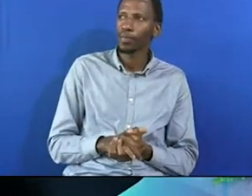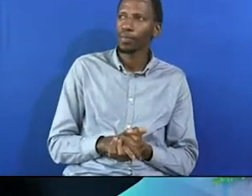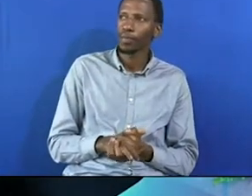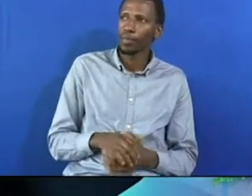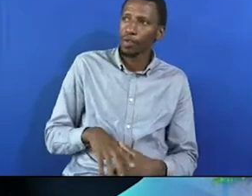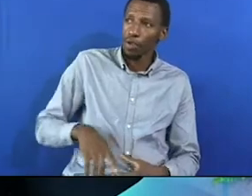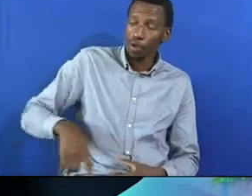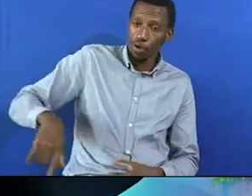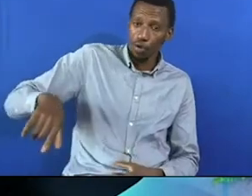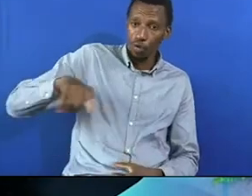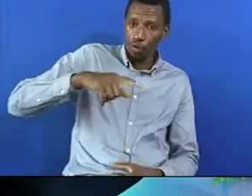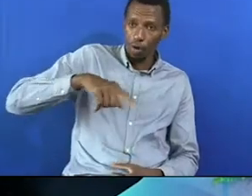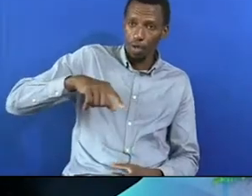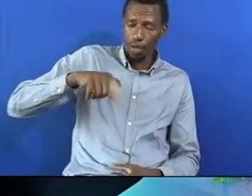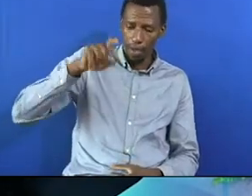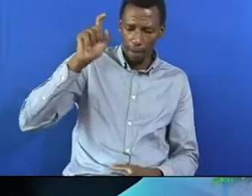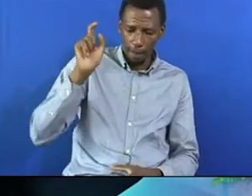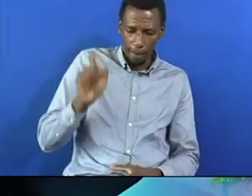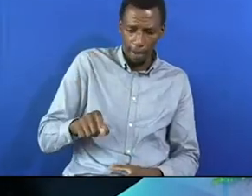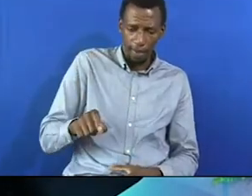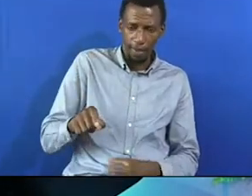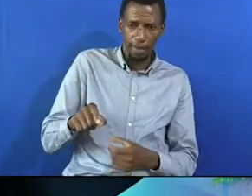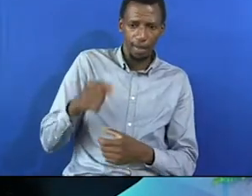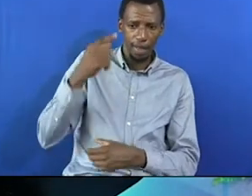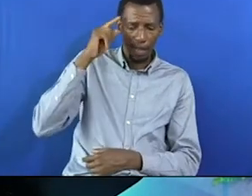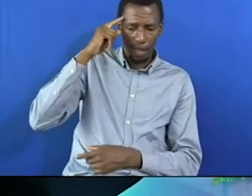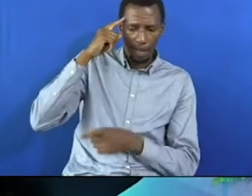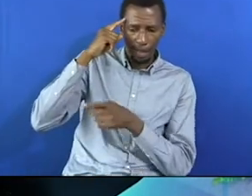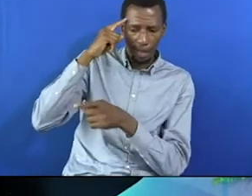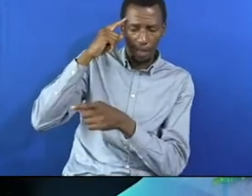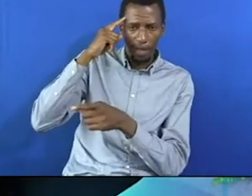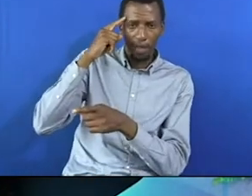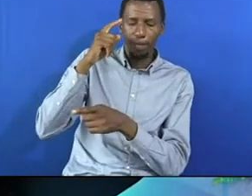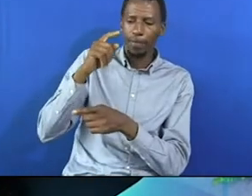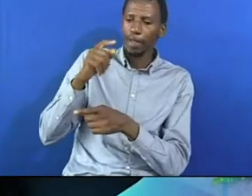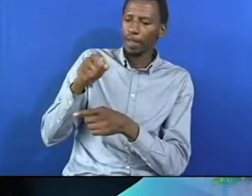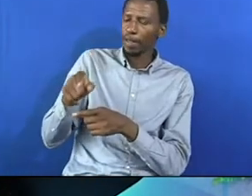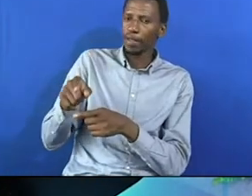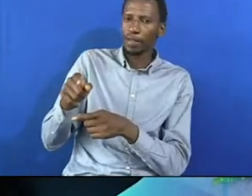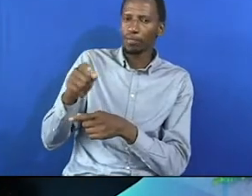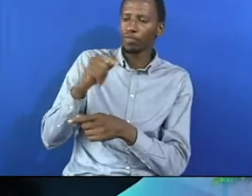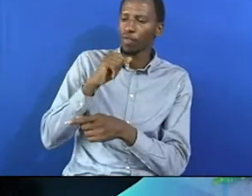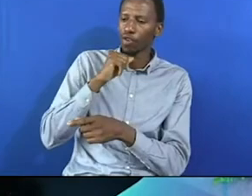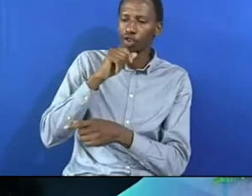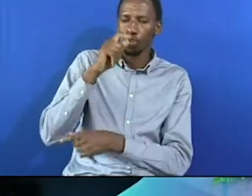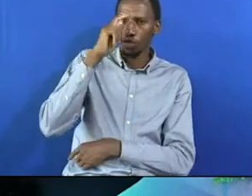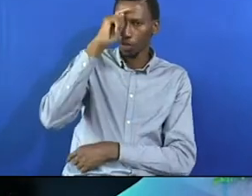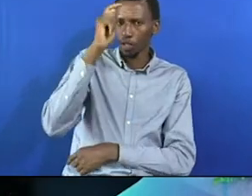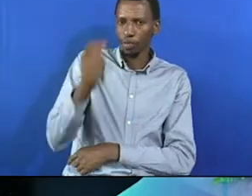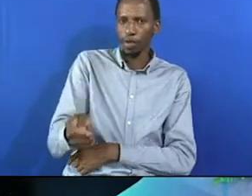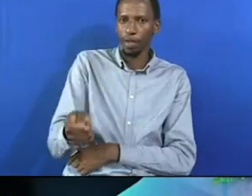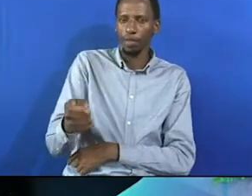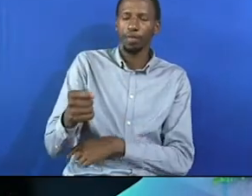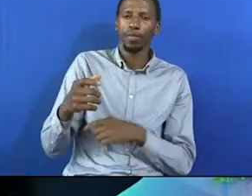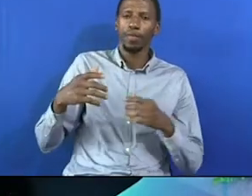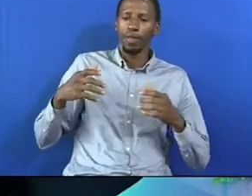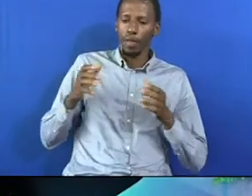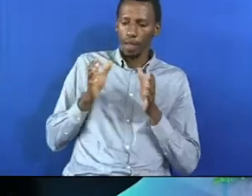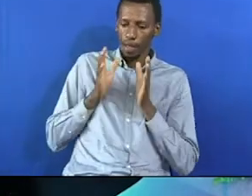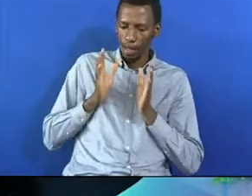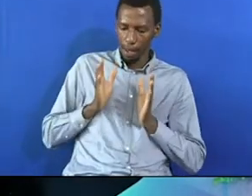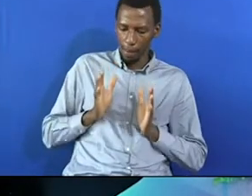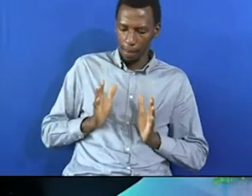We must treat it as absolute disrespect of personal